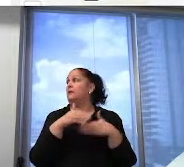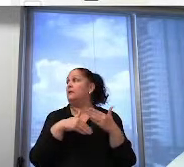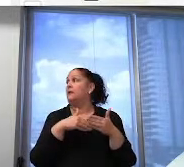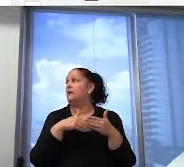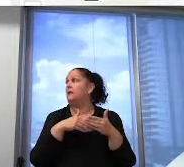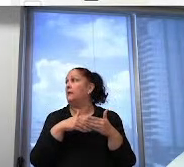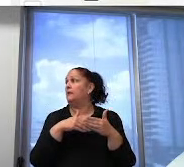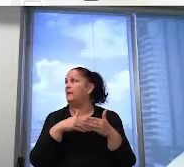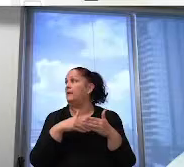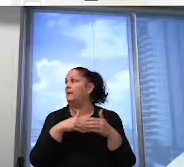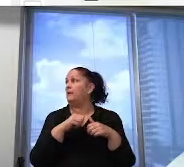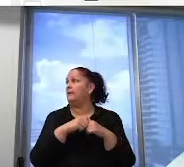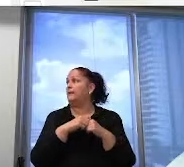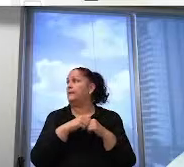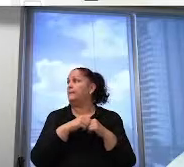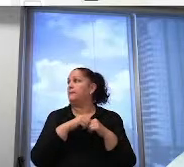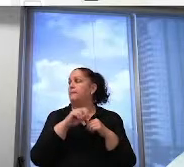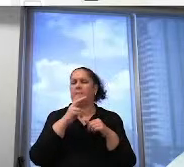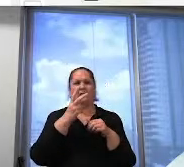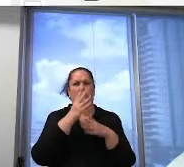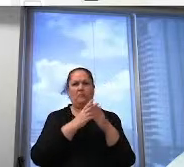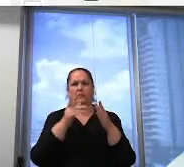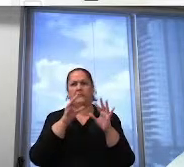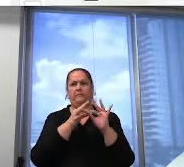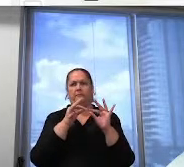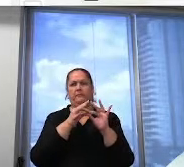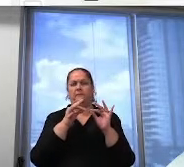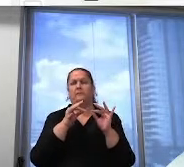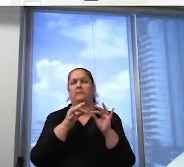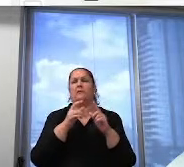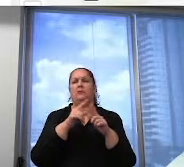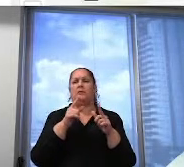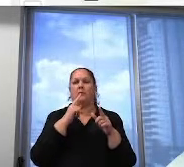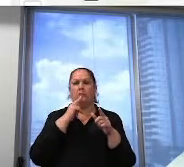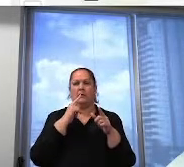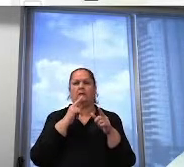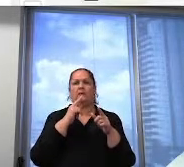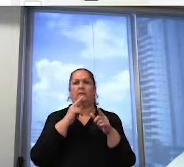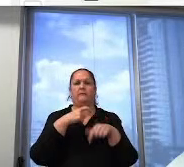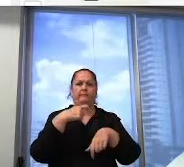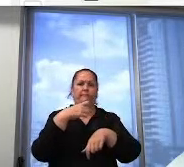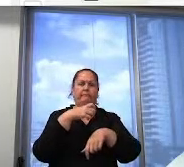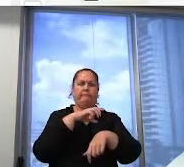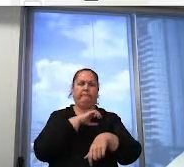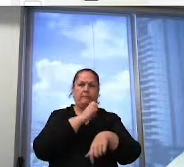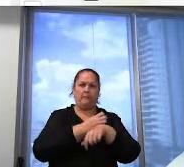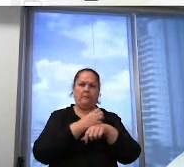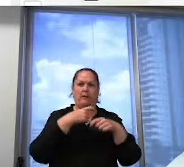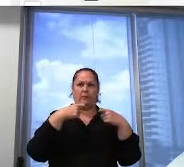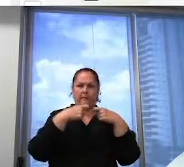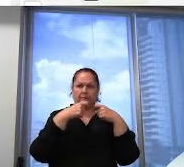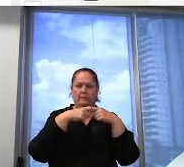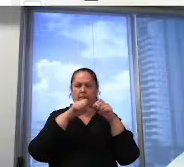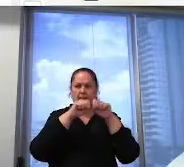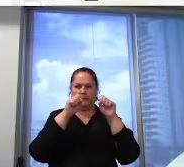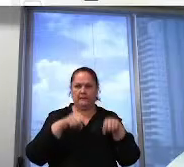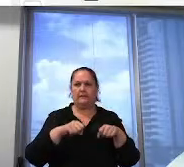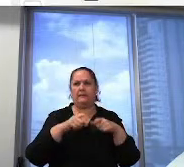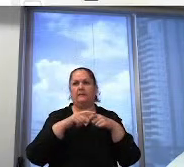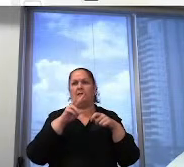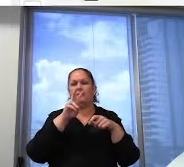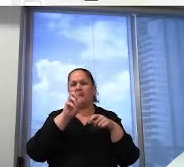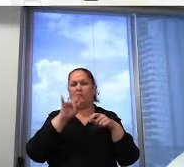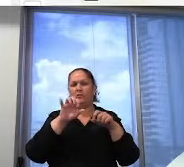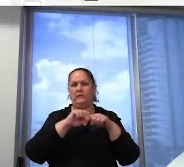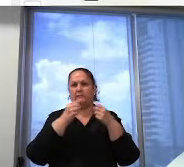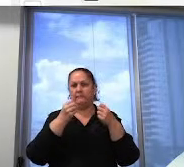actual process is the second part you just stated, and doing a power system analysis, flow analysis,